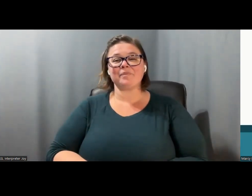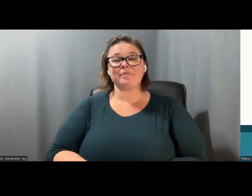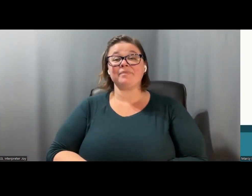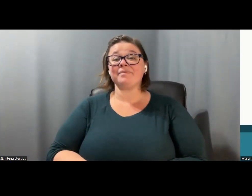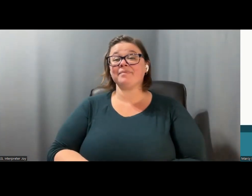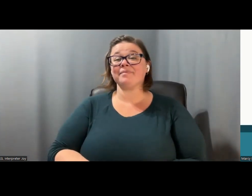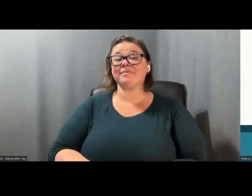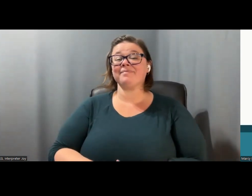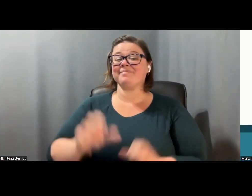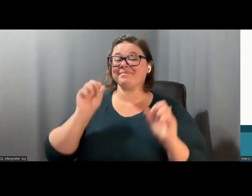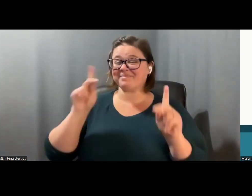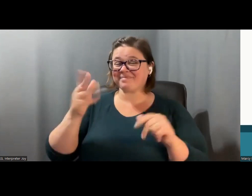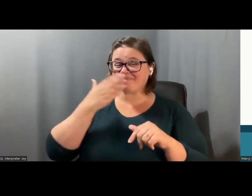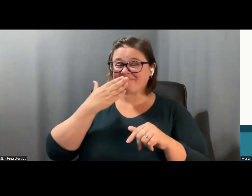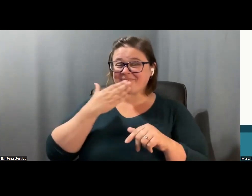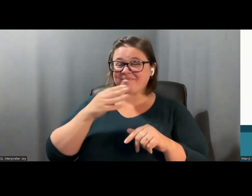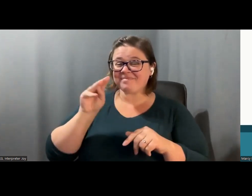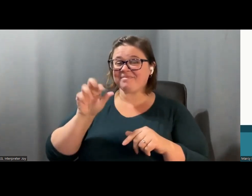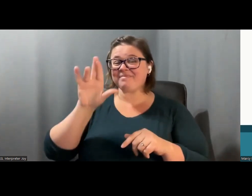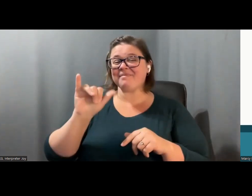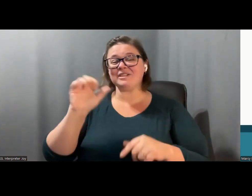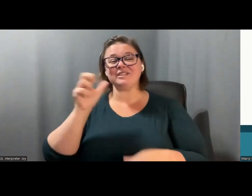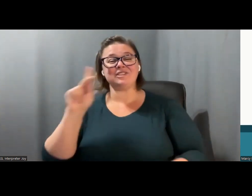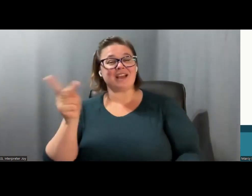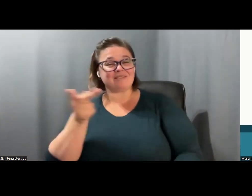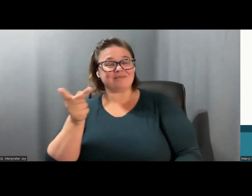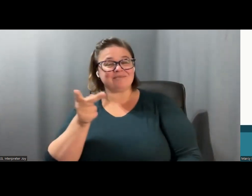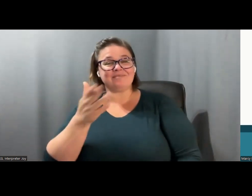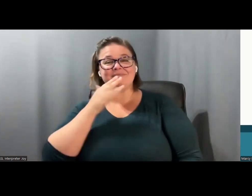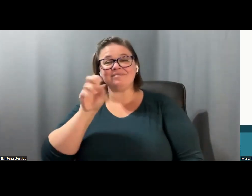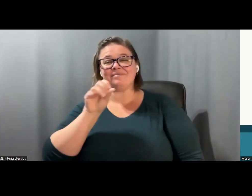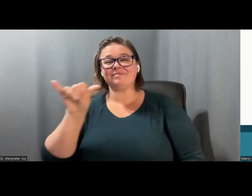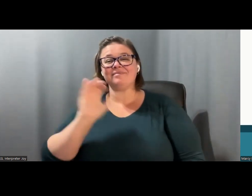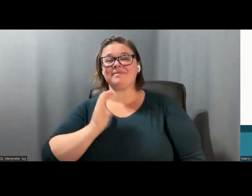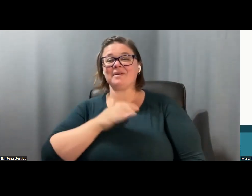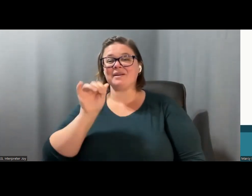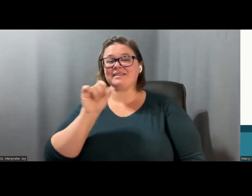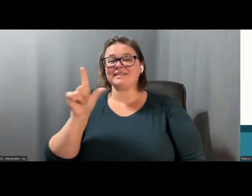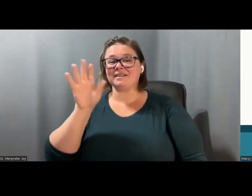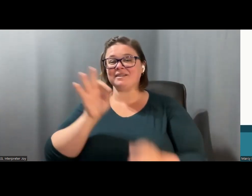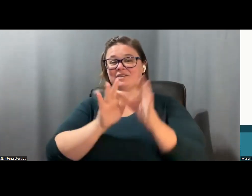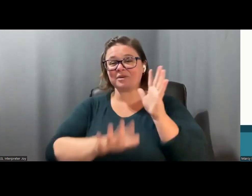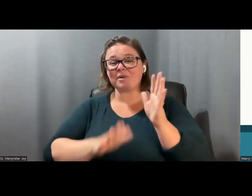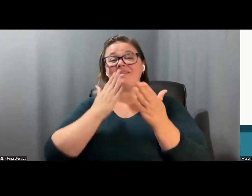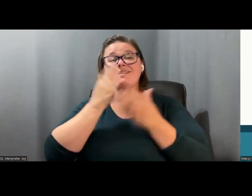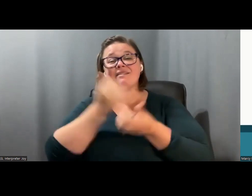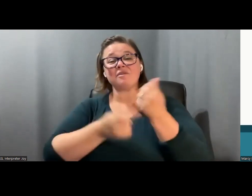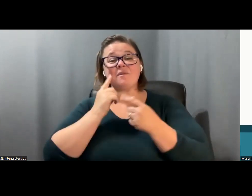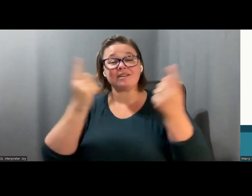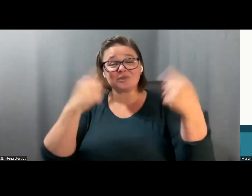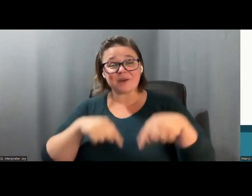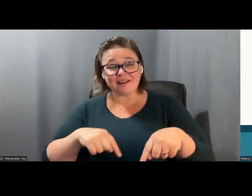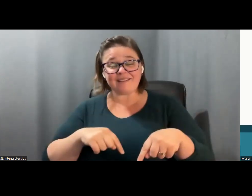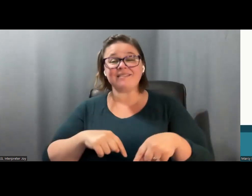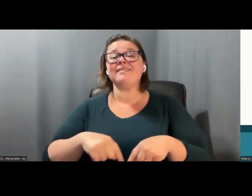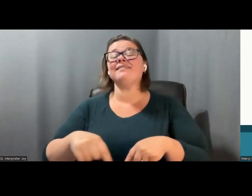All right. Thank you, Marcy and Jack. And thank you to Joy, our ASL interpreter. Thanks, everyone, for joining us. Yeah, you